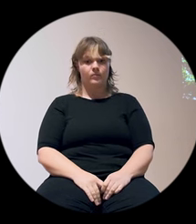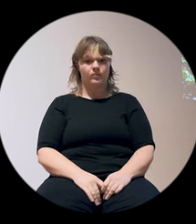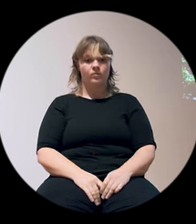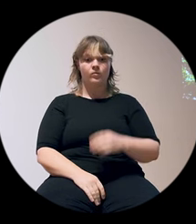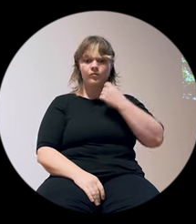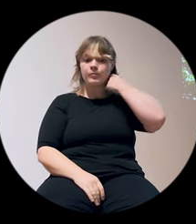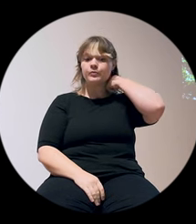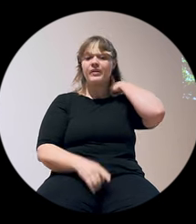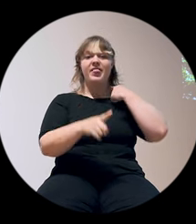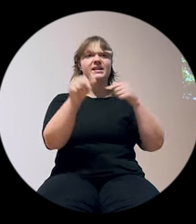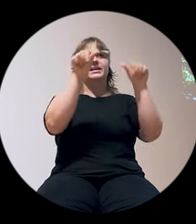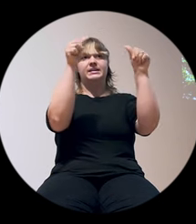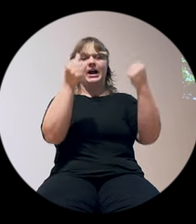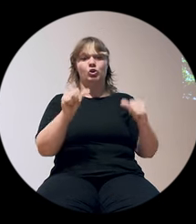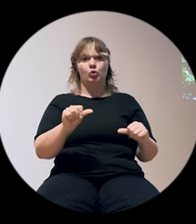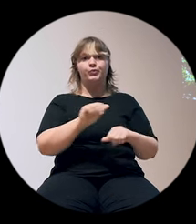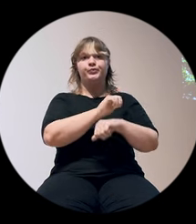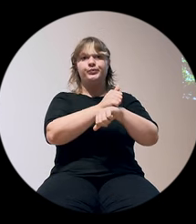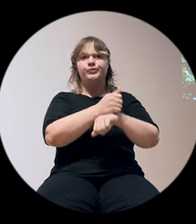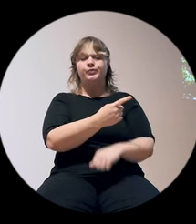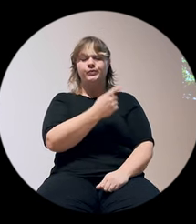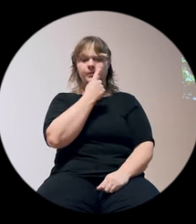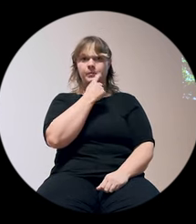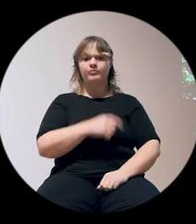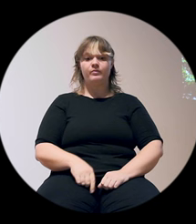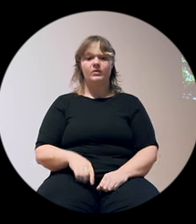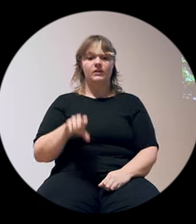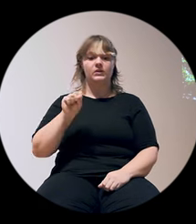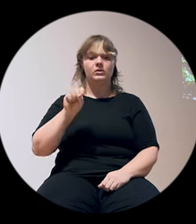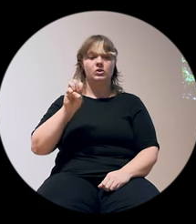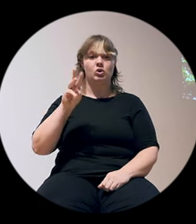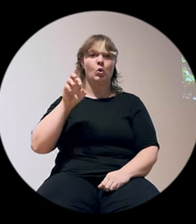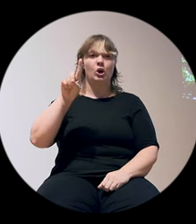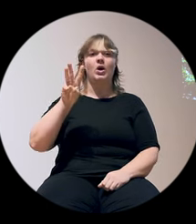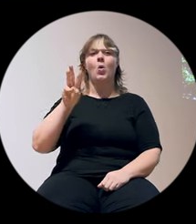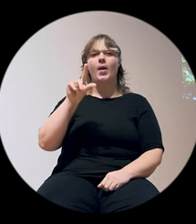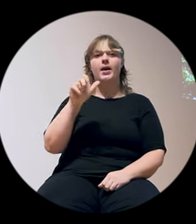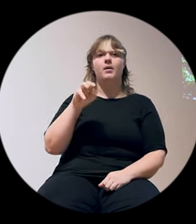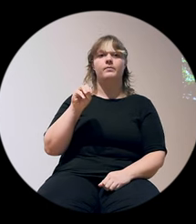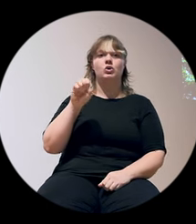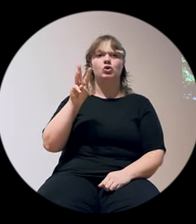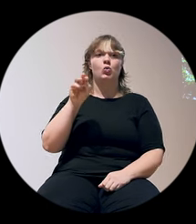This statue is of Seward, William Seward.